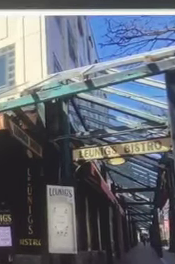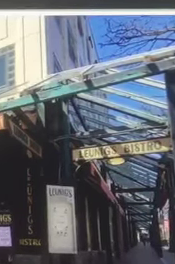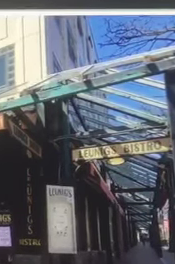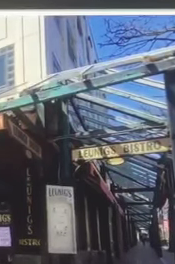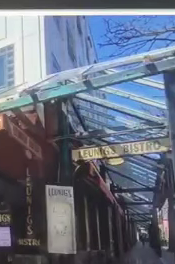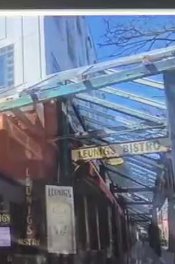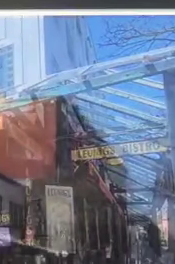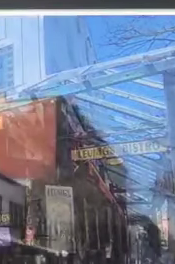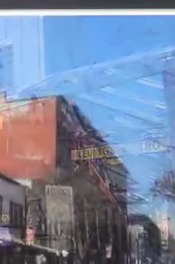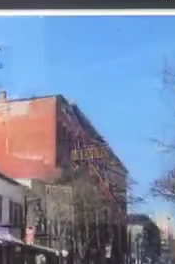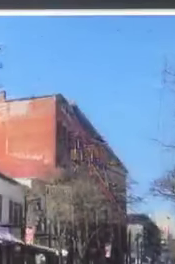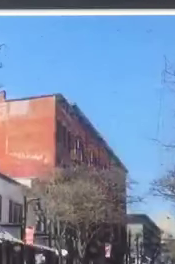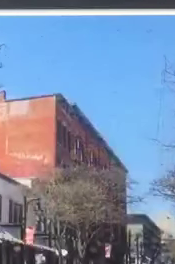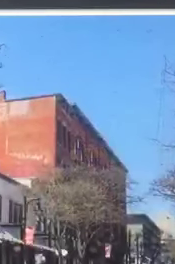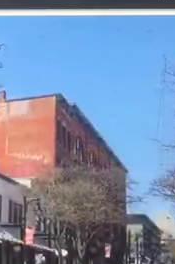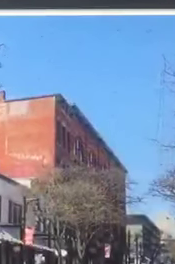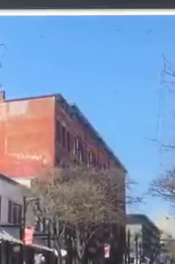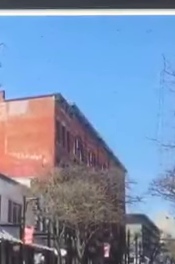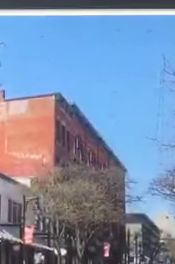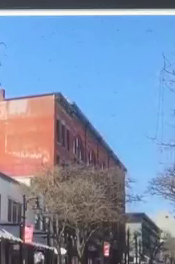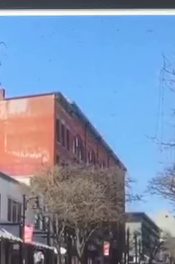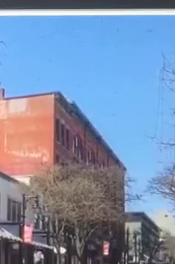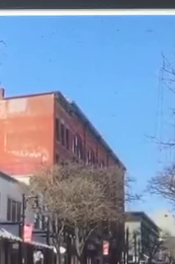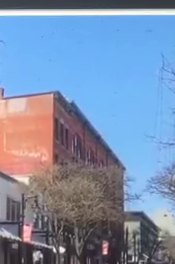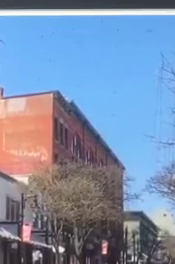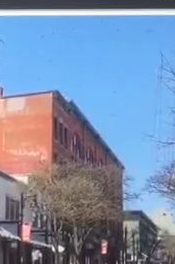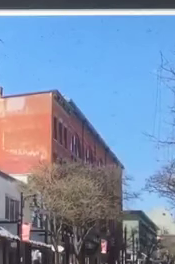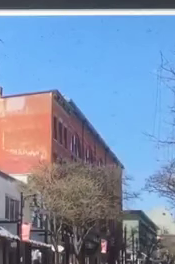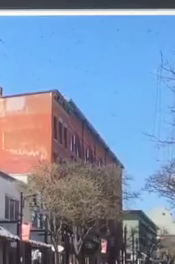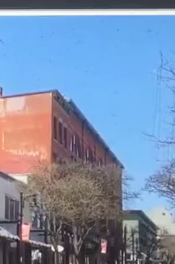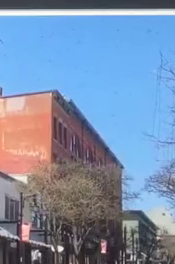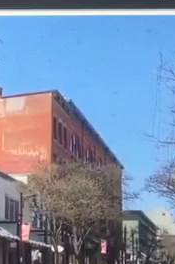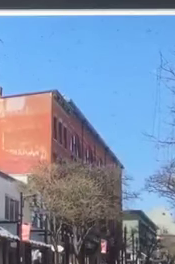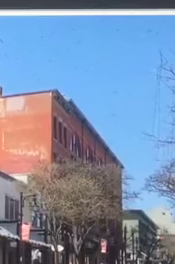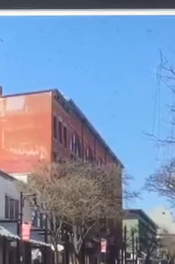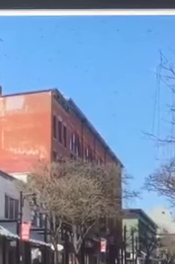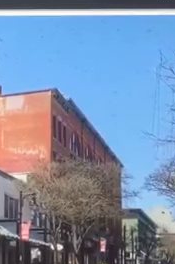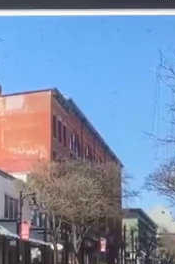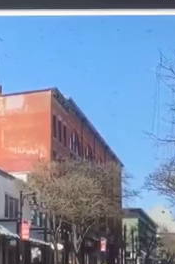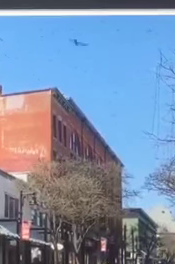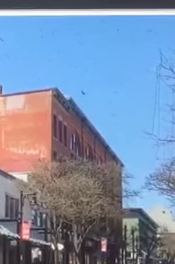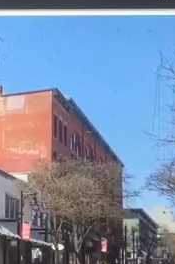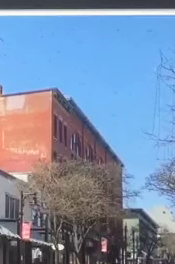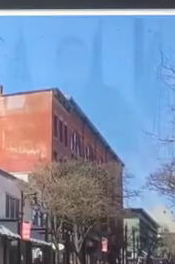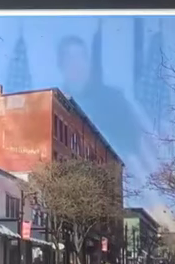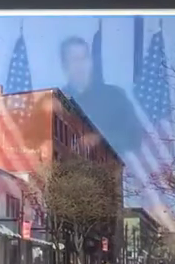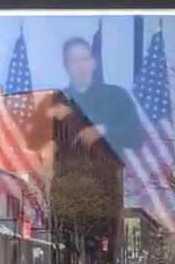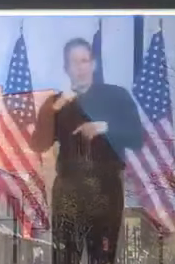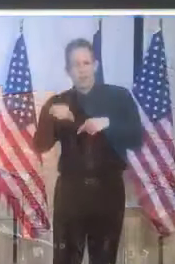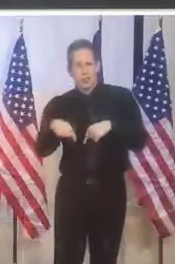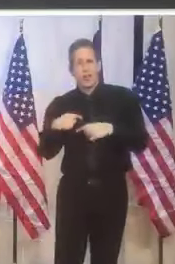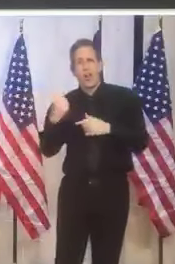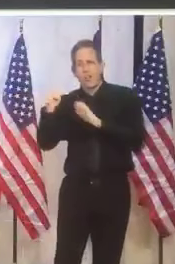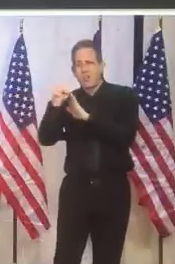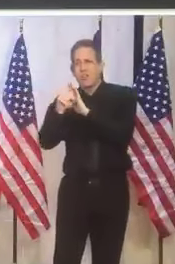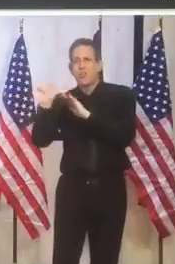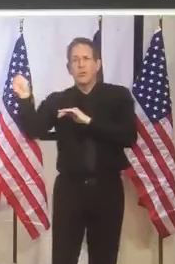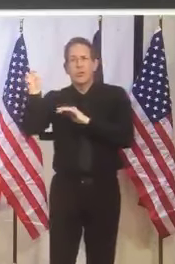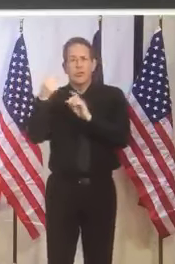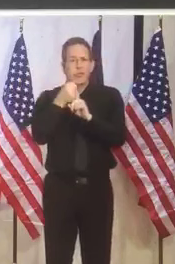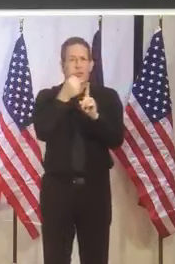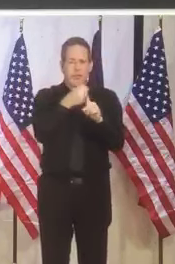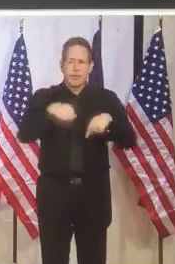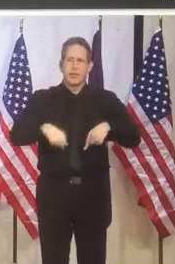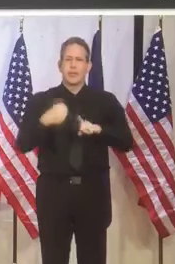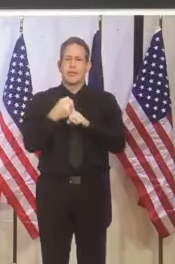remained cautious given the risks, said when they do will be restricted to 25% occupancy. Don't take this lightly,